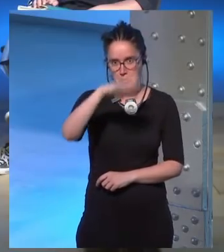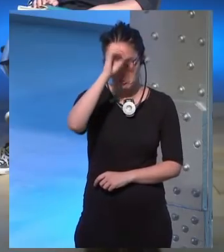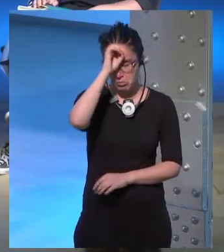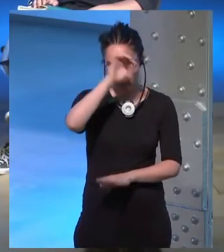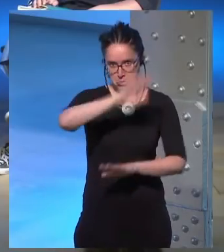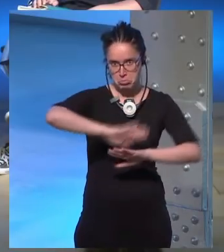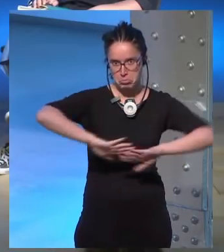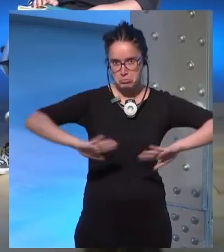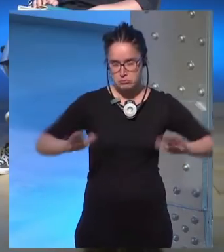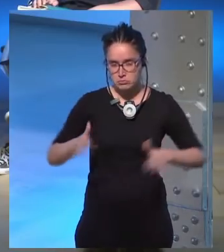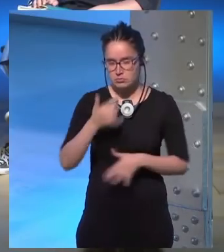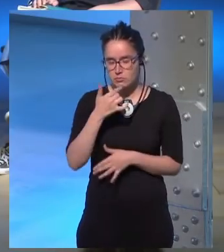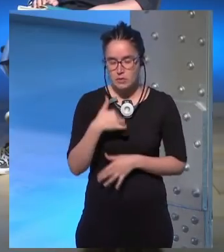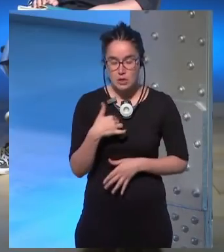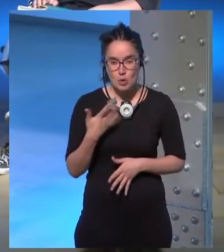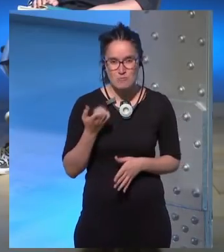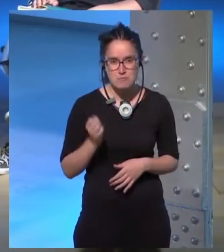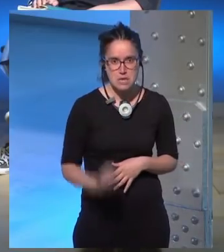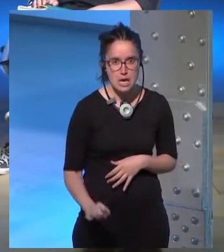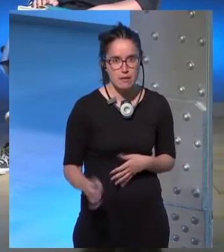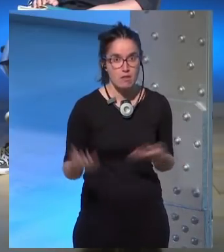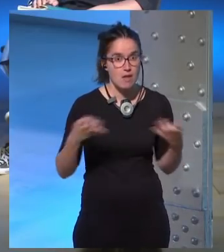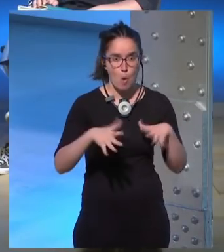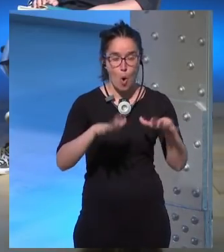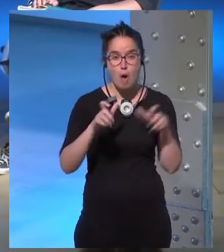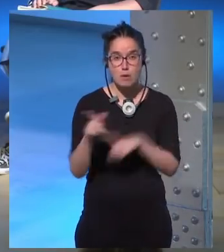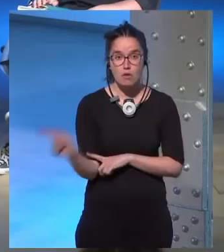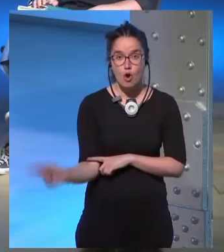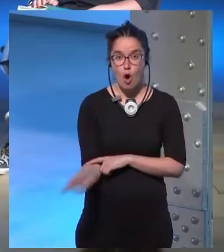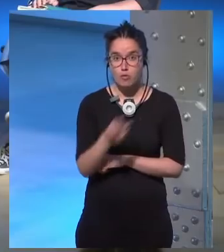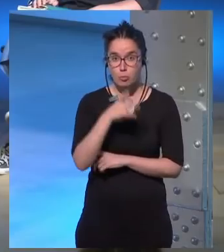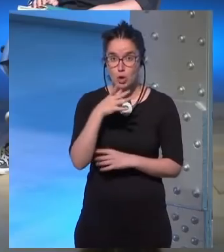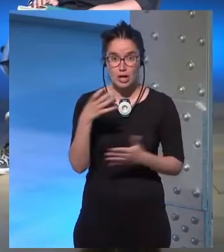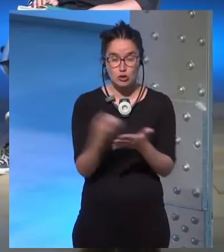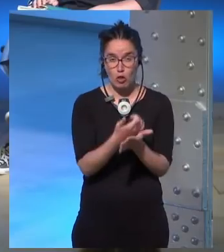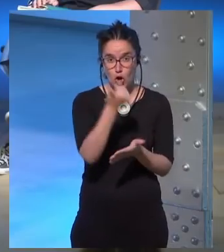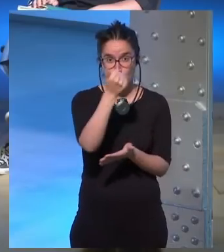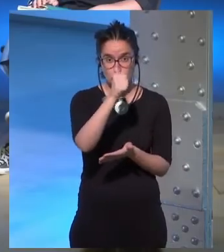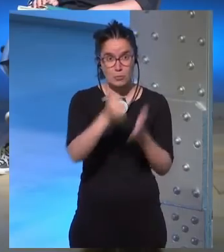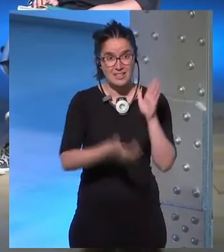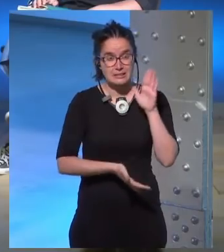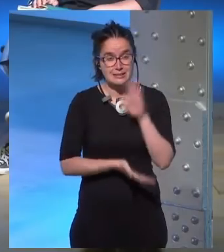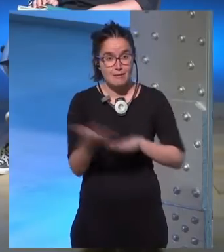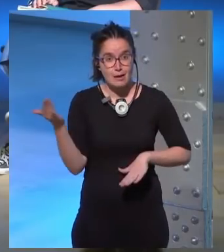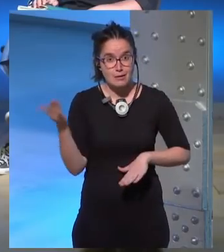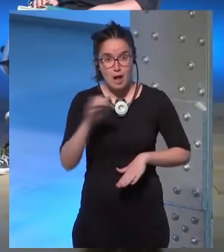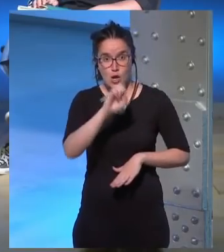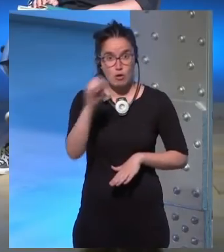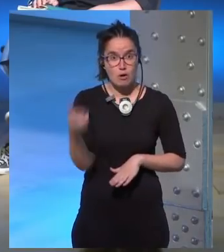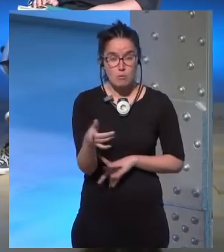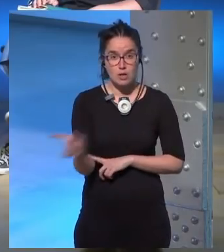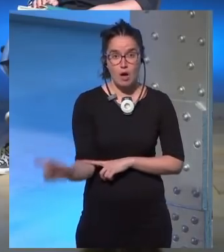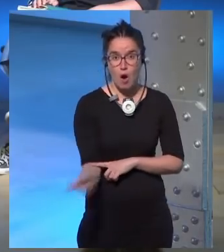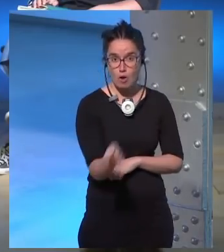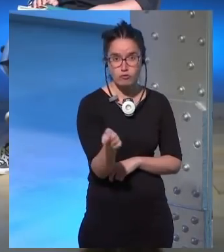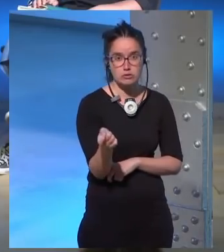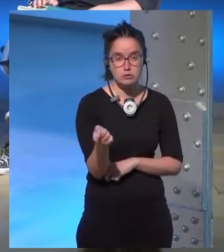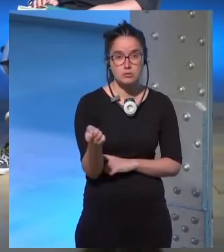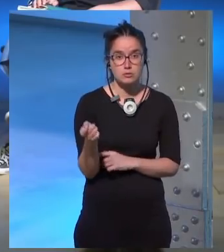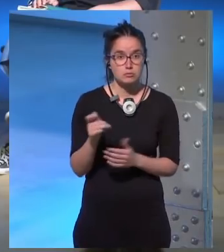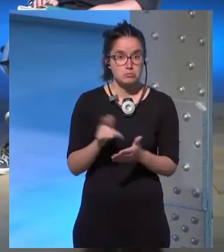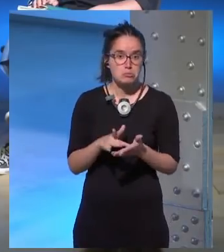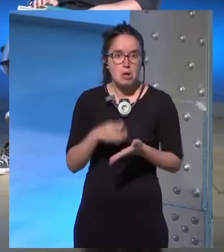and I don't want to golf, but I had to teach myself. And so that's what she did, and she became an executive because that's what all the men did. So I would say think of things that